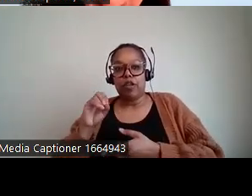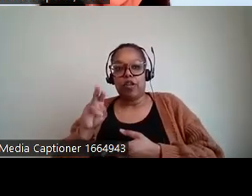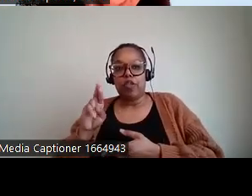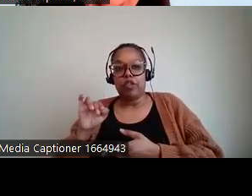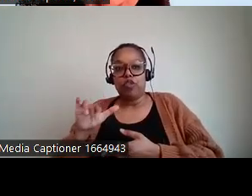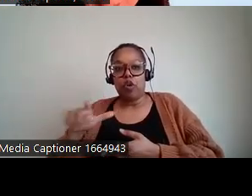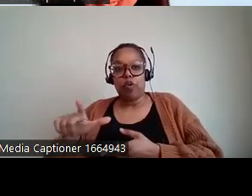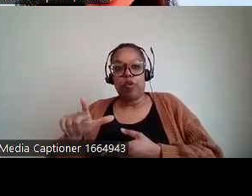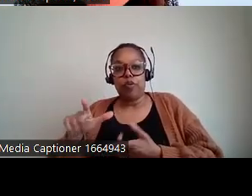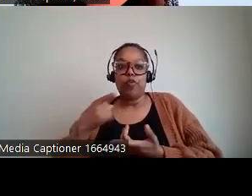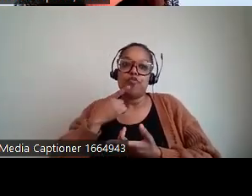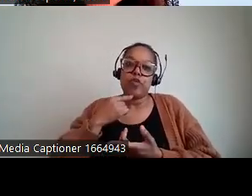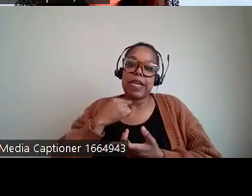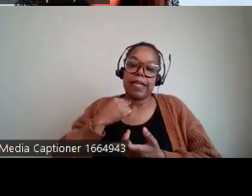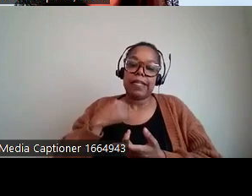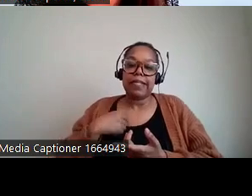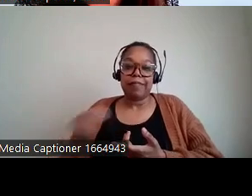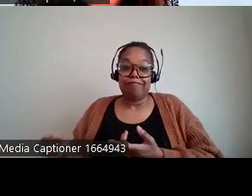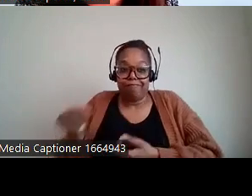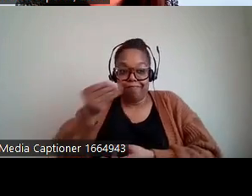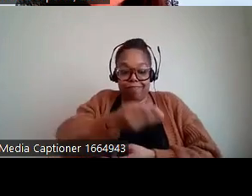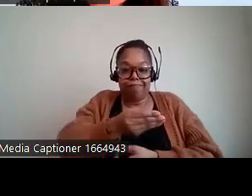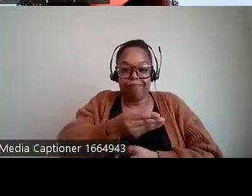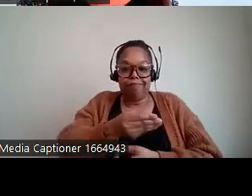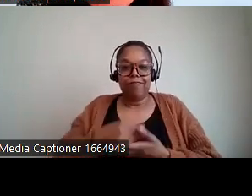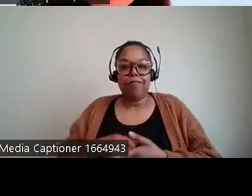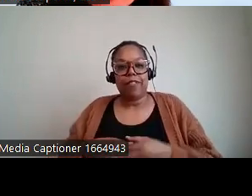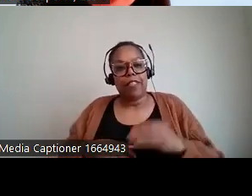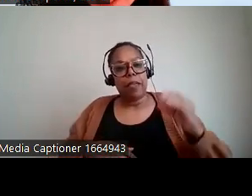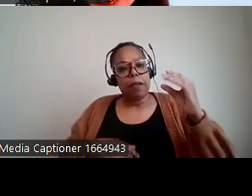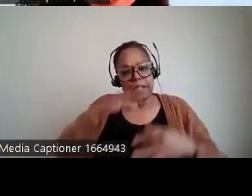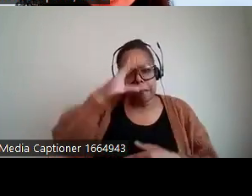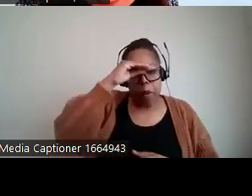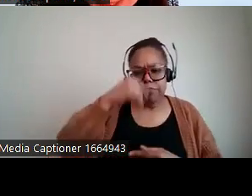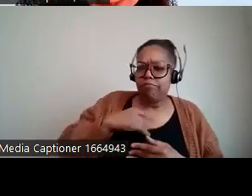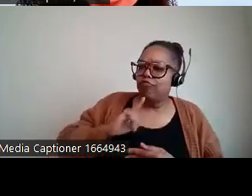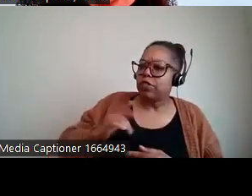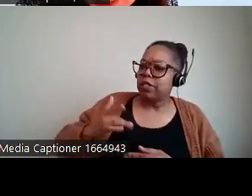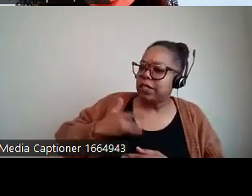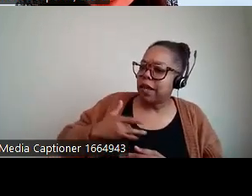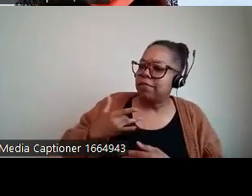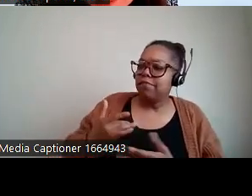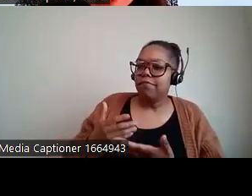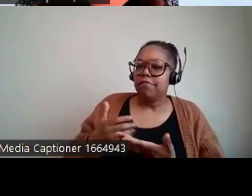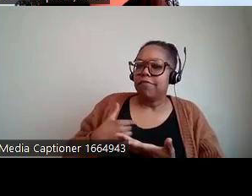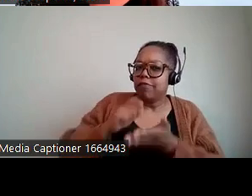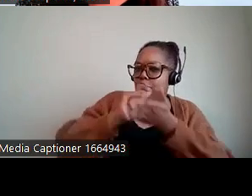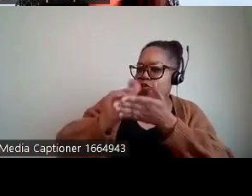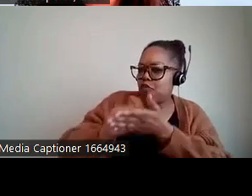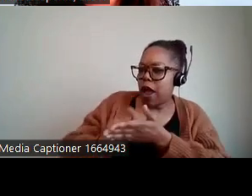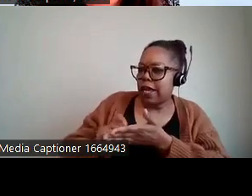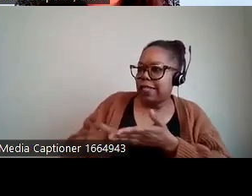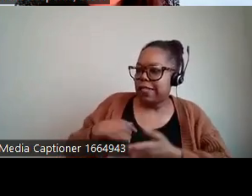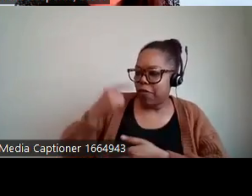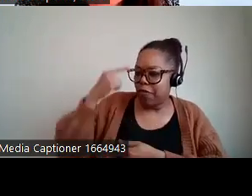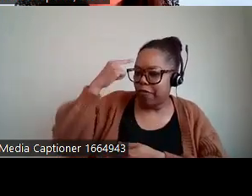red. And he was so excited to, to be able to take that journal and be able to write his thoughts down. And I know that seems silly, it's